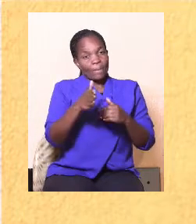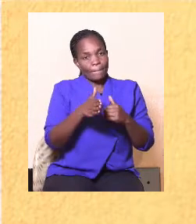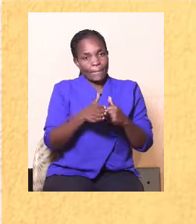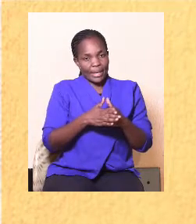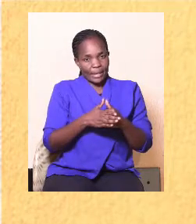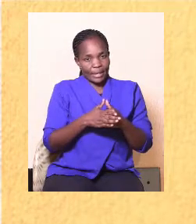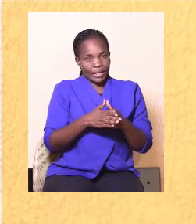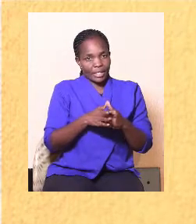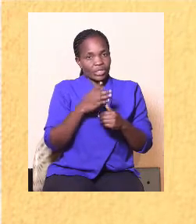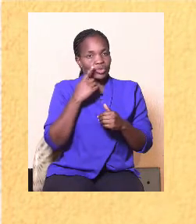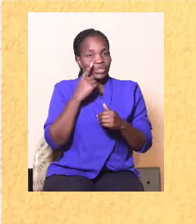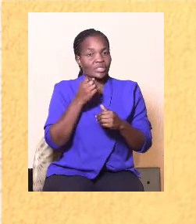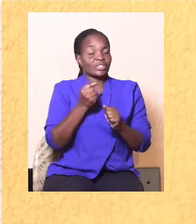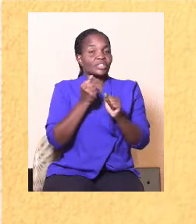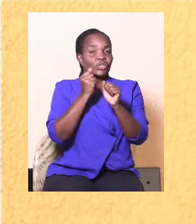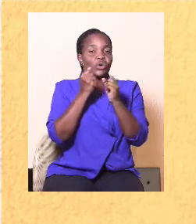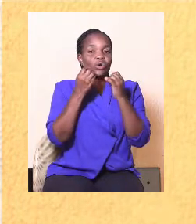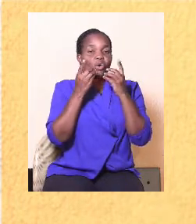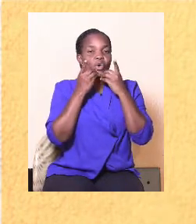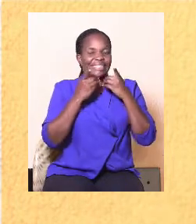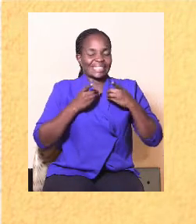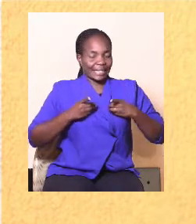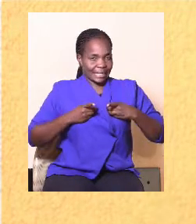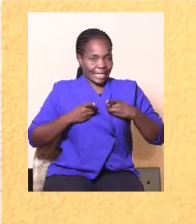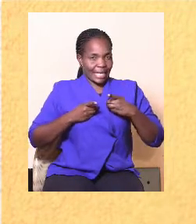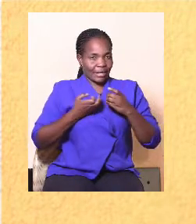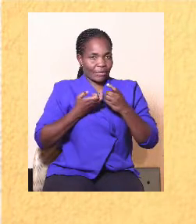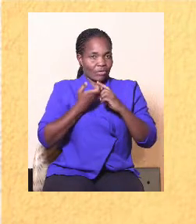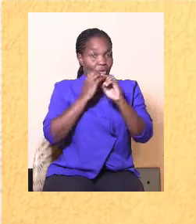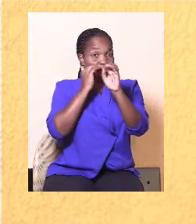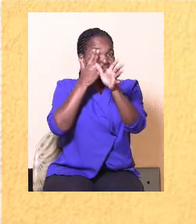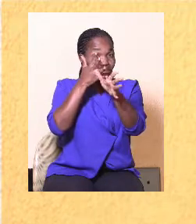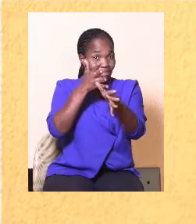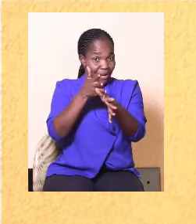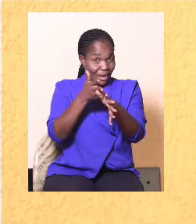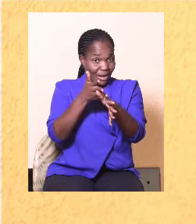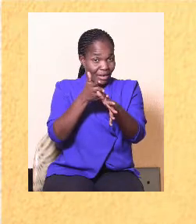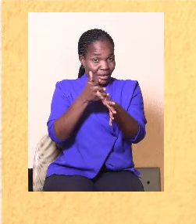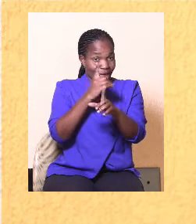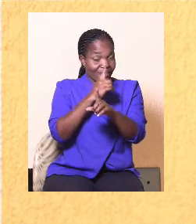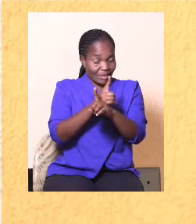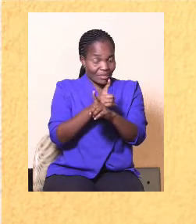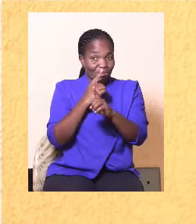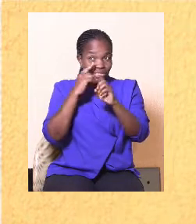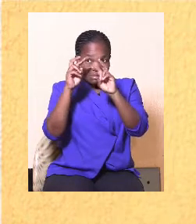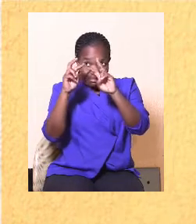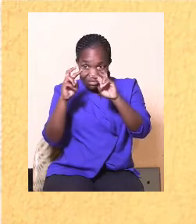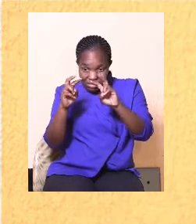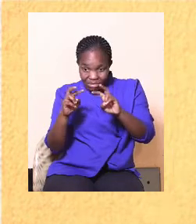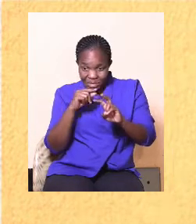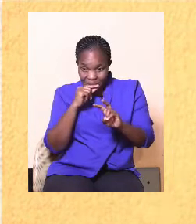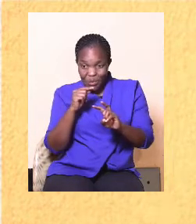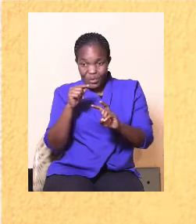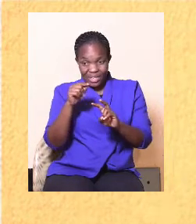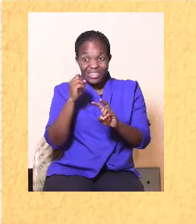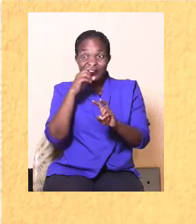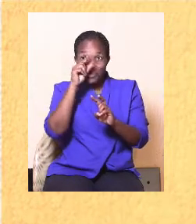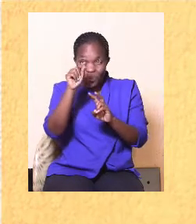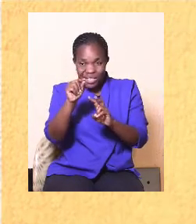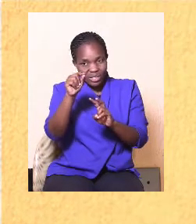getting any support from government. That means you don't qualify. We're going to check whether you